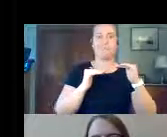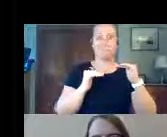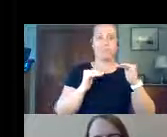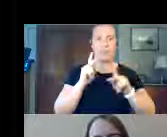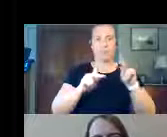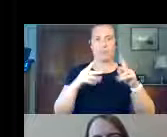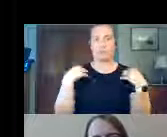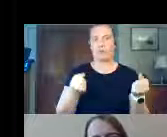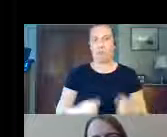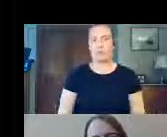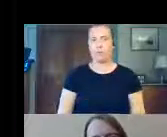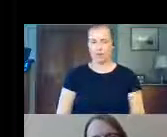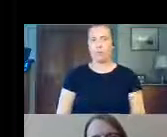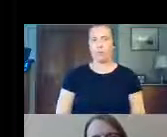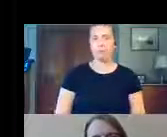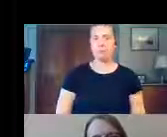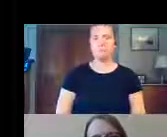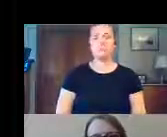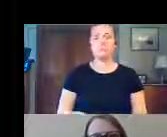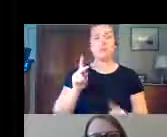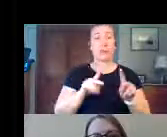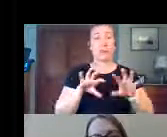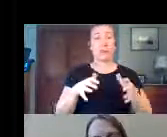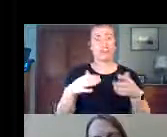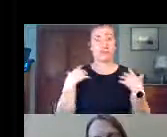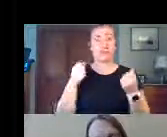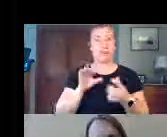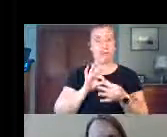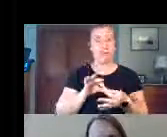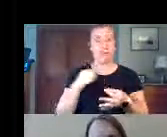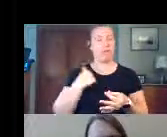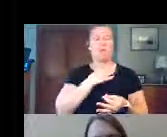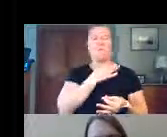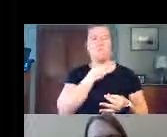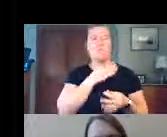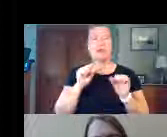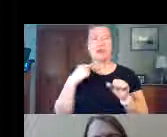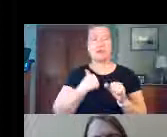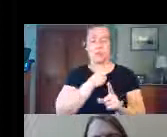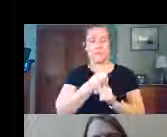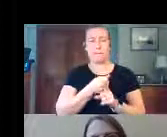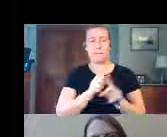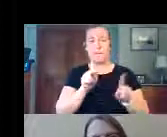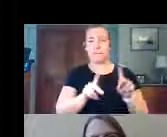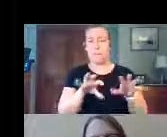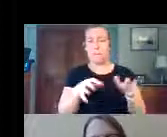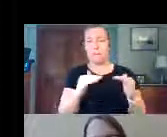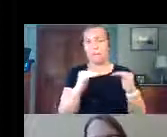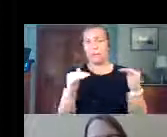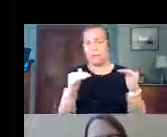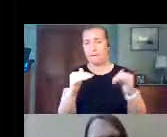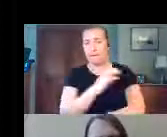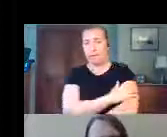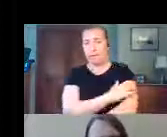fantastic thing was that we also were curious whether we would actually impact population level blood pressures. And what I can proudly report here is that across